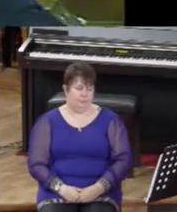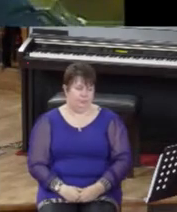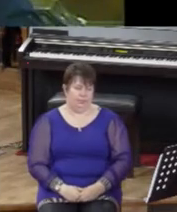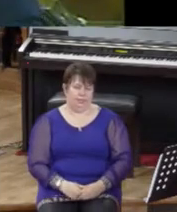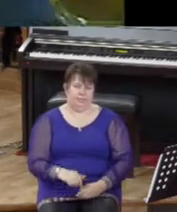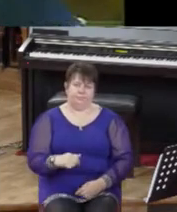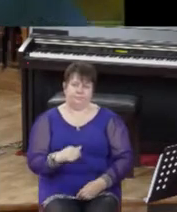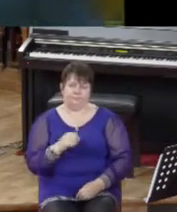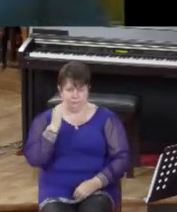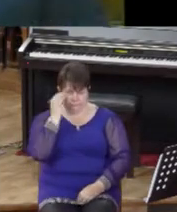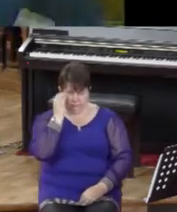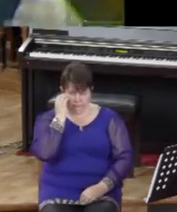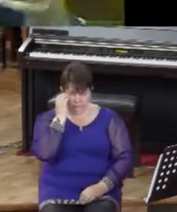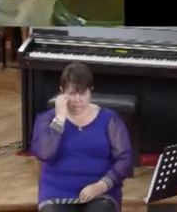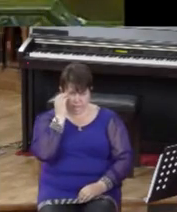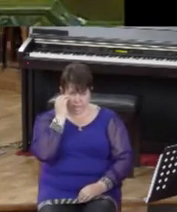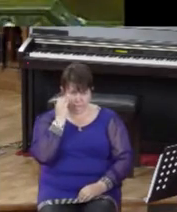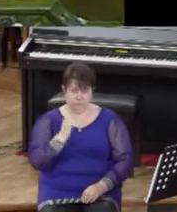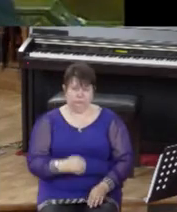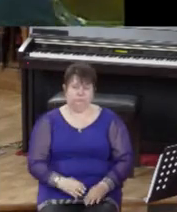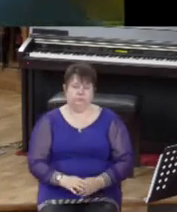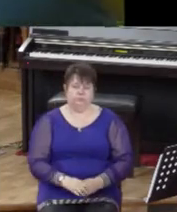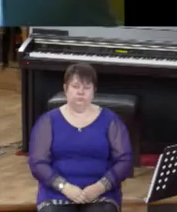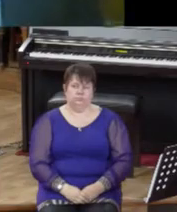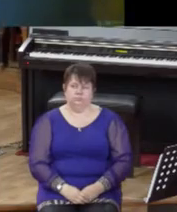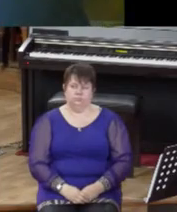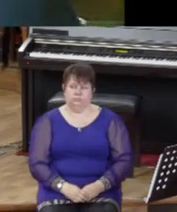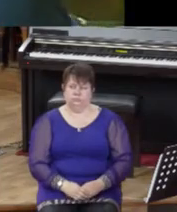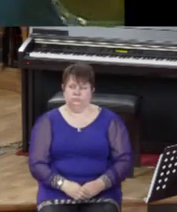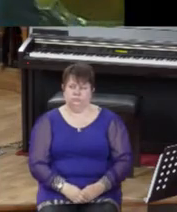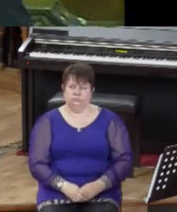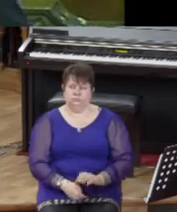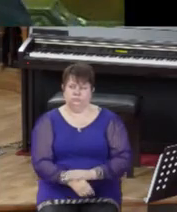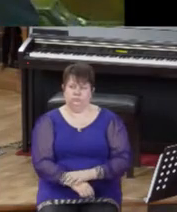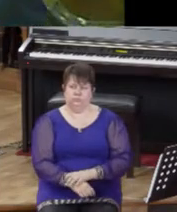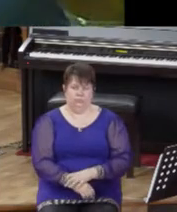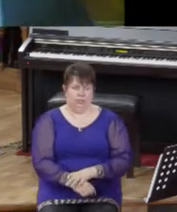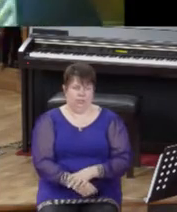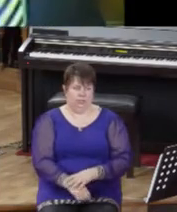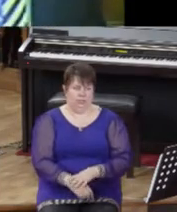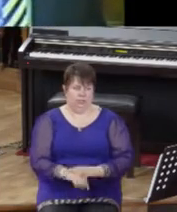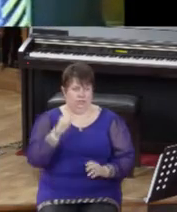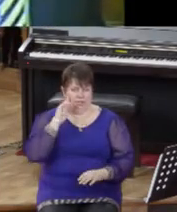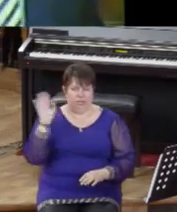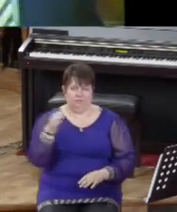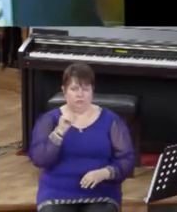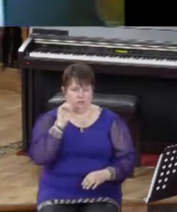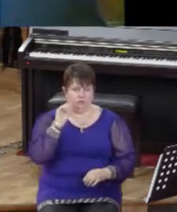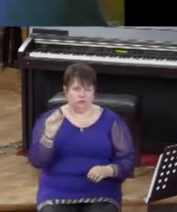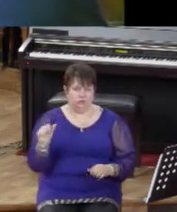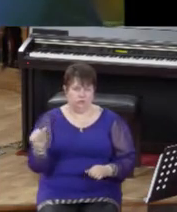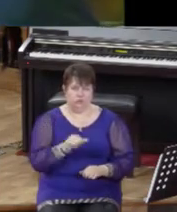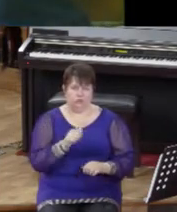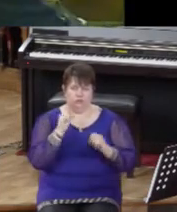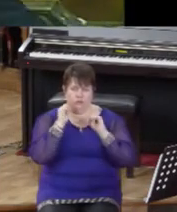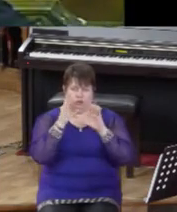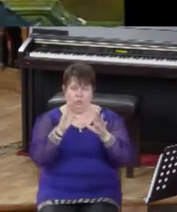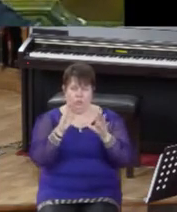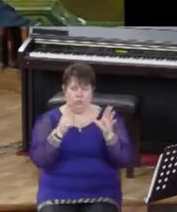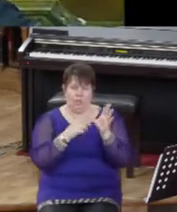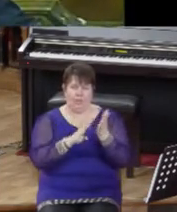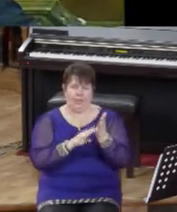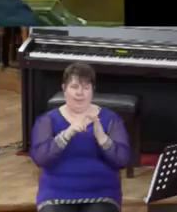It's at this point, when you read something like that, that you expect everybody to shout, Amen, or